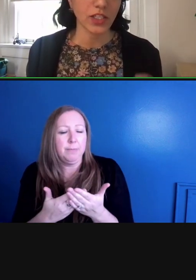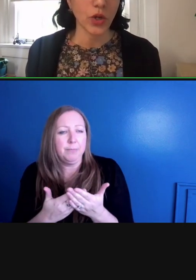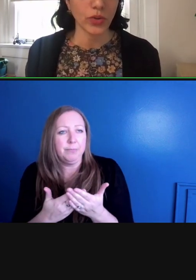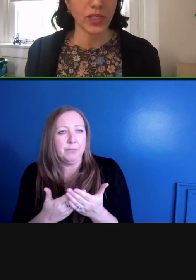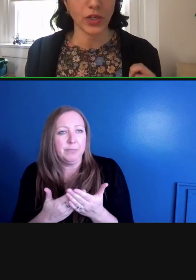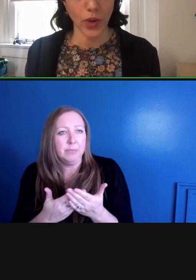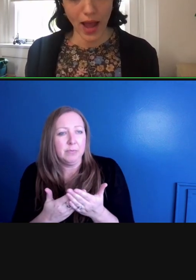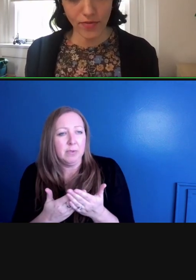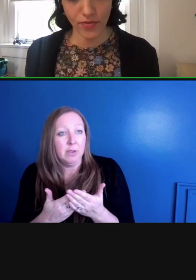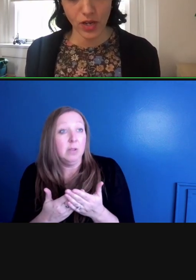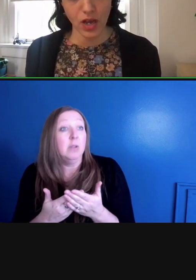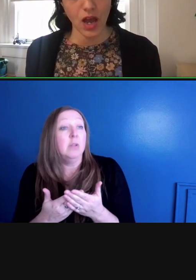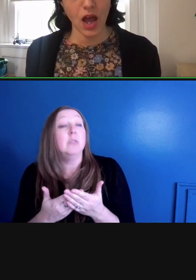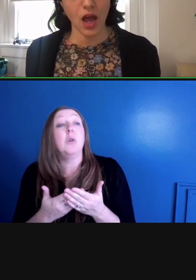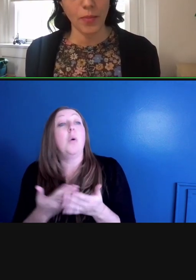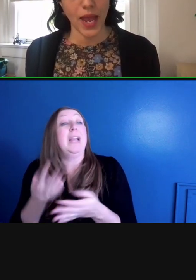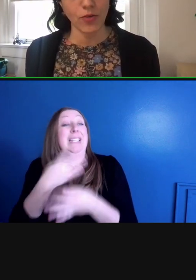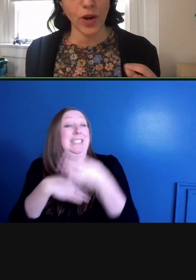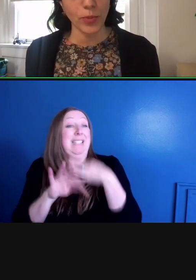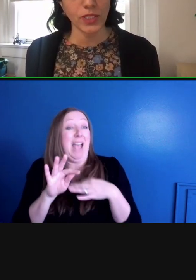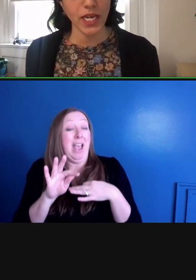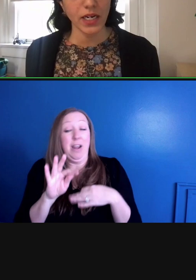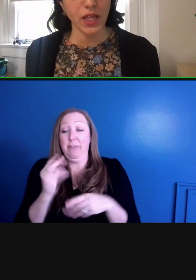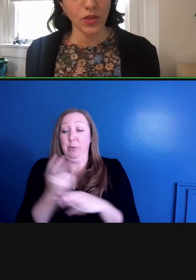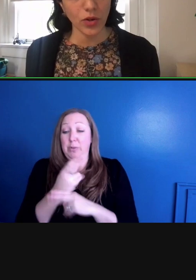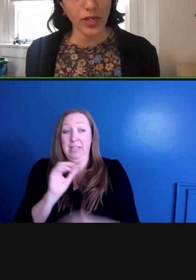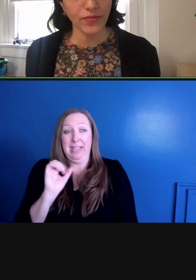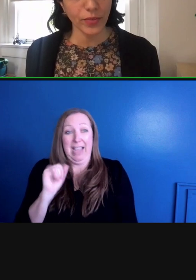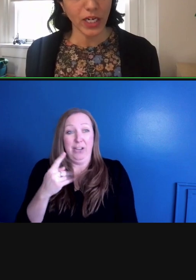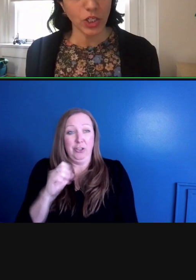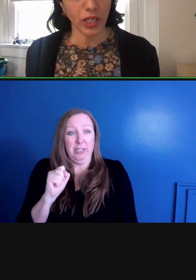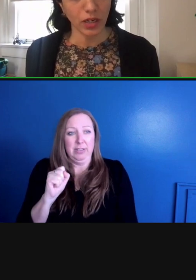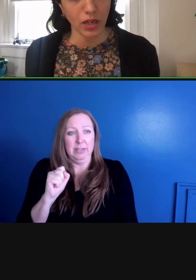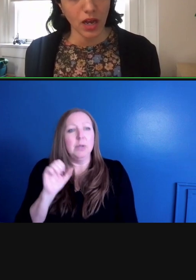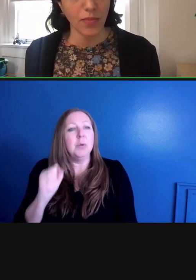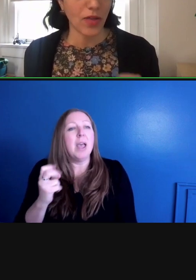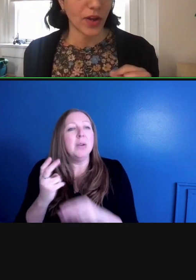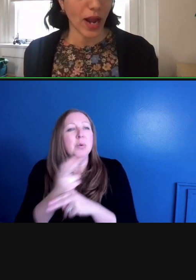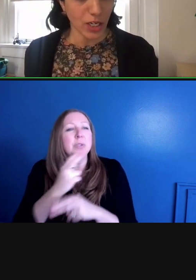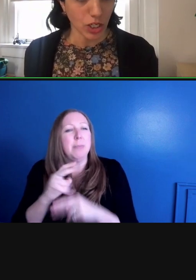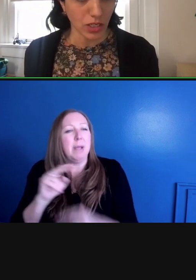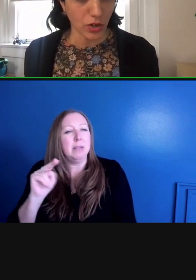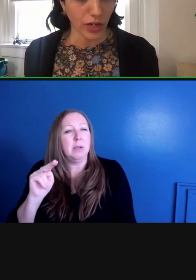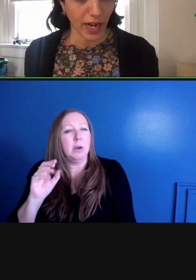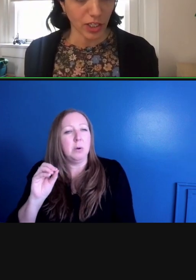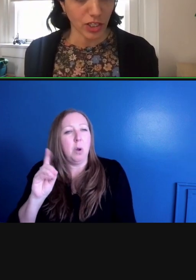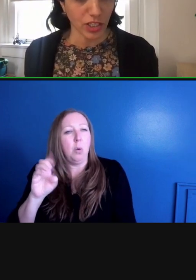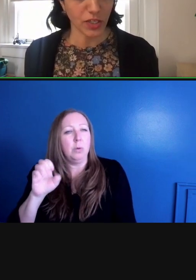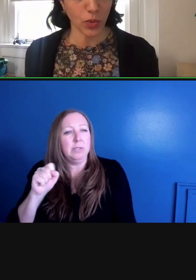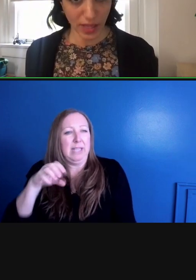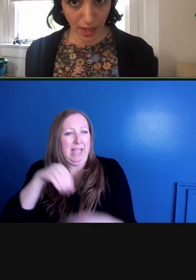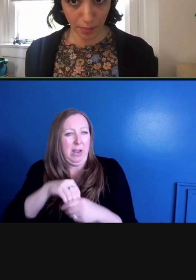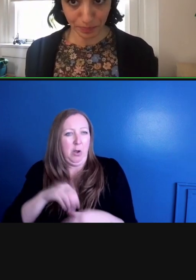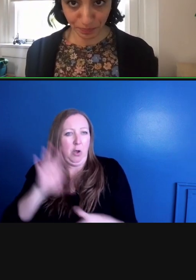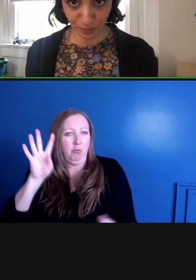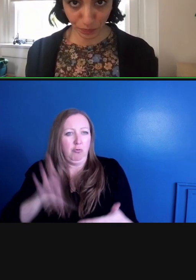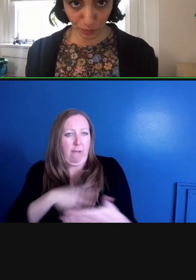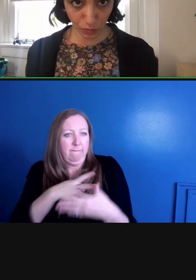agents as nodes in a graph, and represent and learn information about their edges or connections